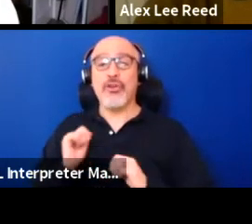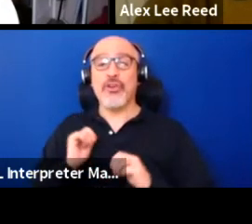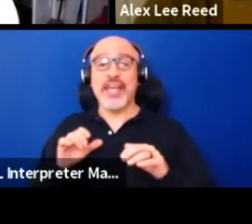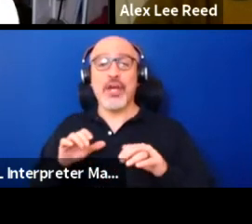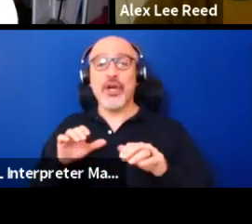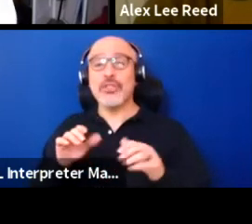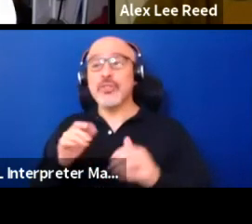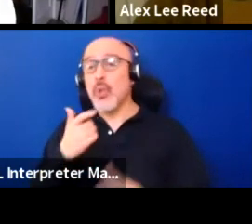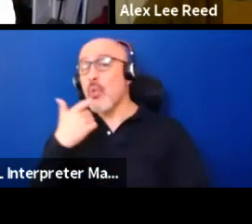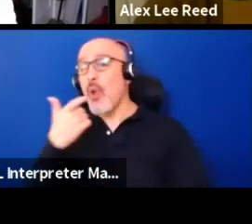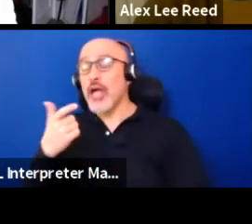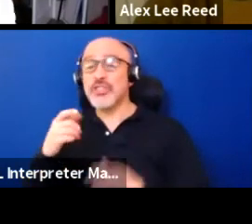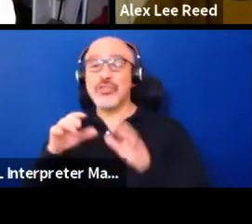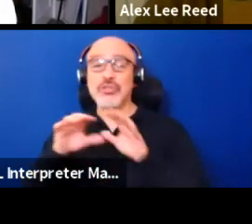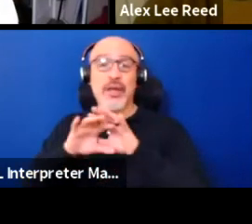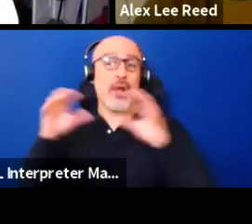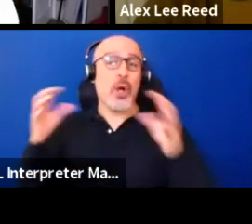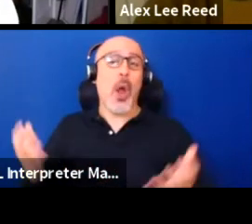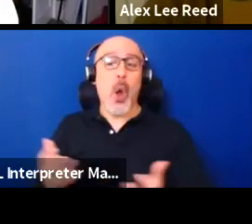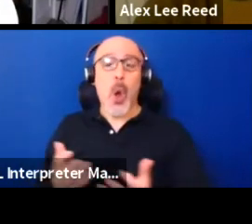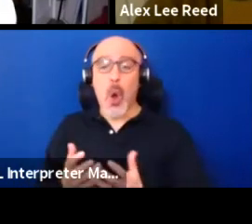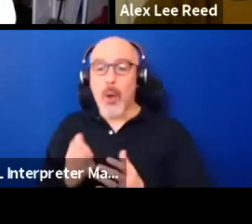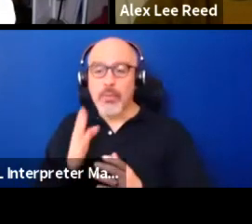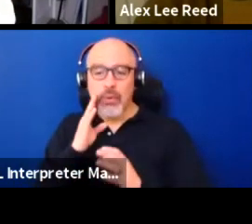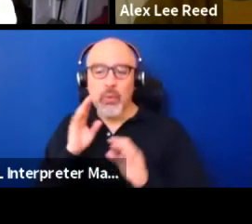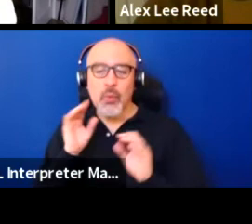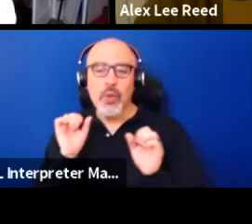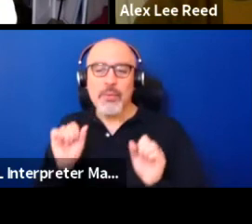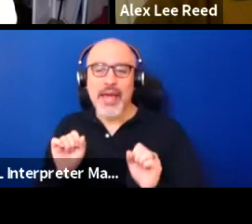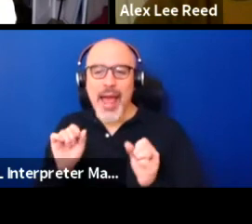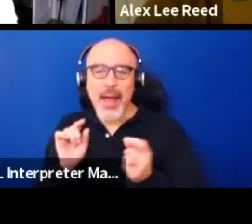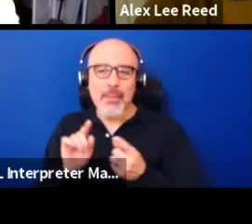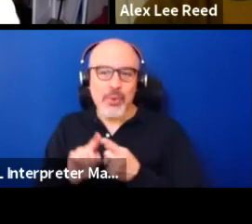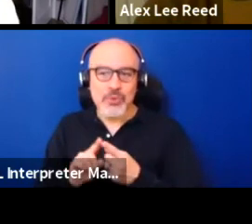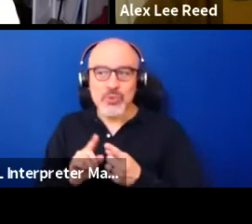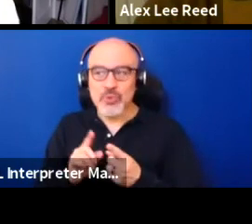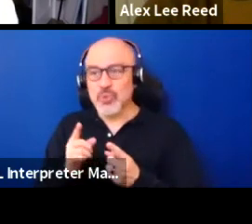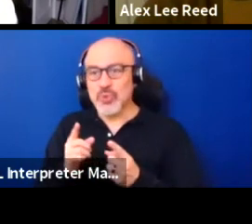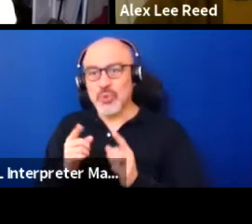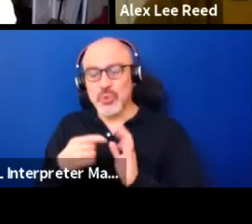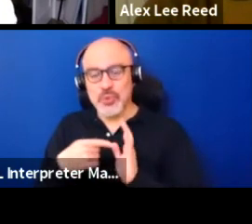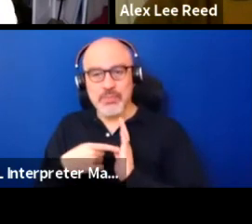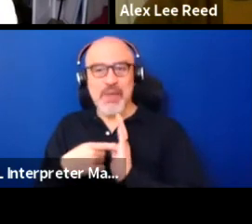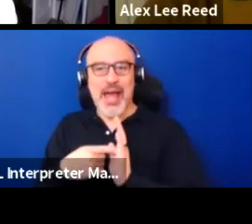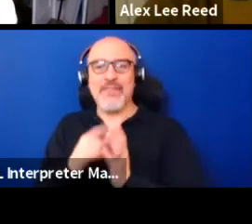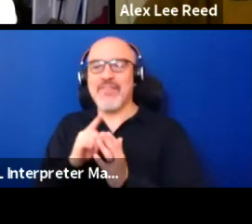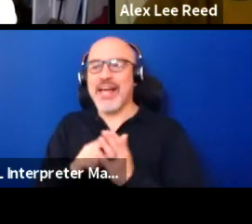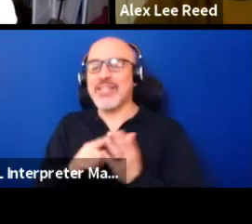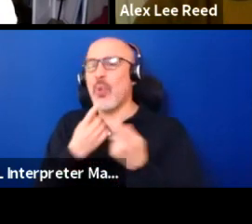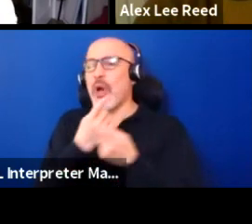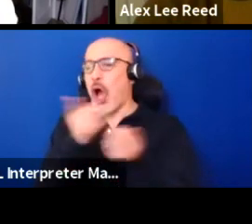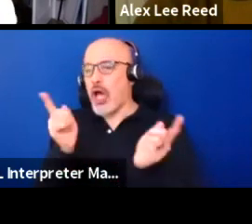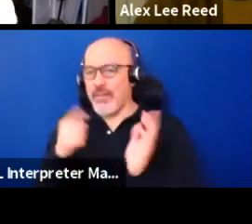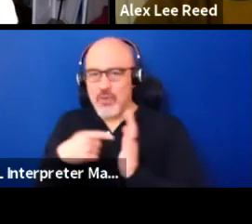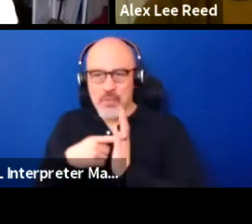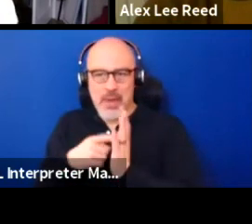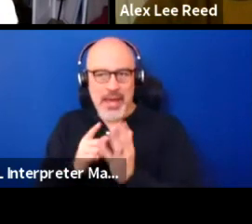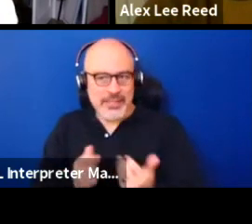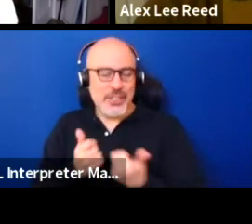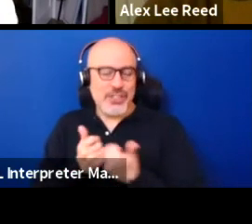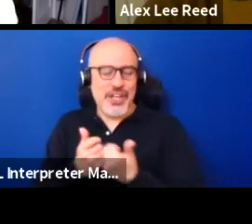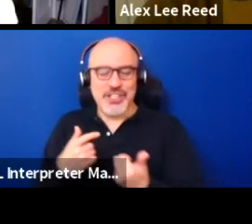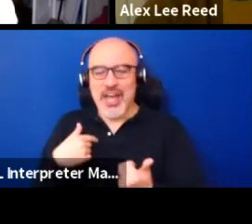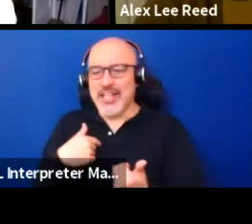and the globe will be able to manifest what each of you are manifesting and challenging us